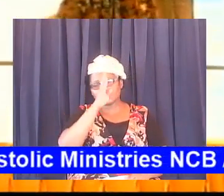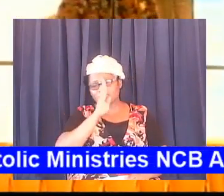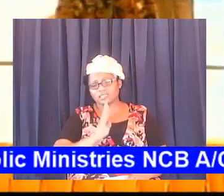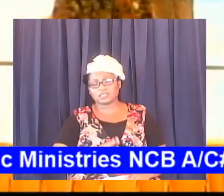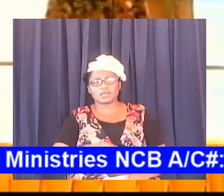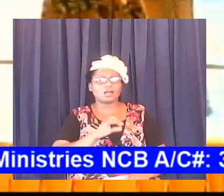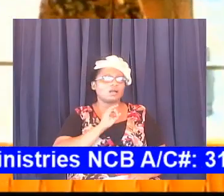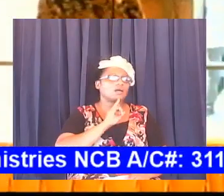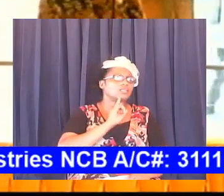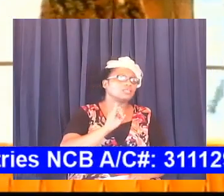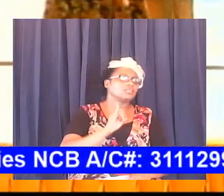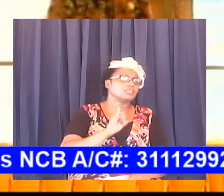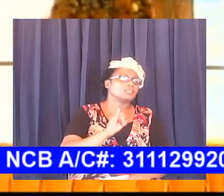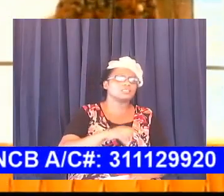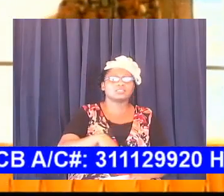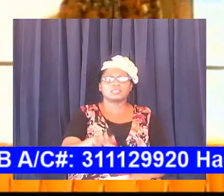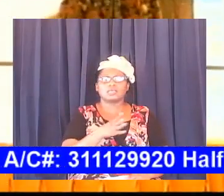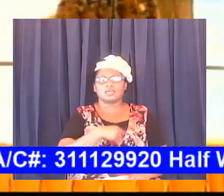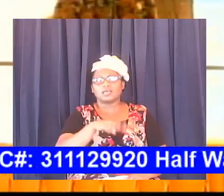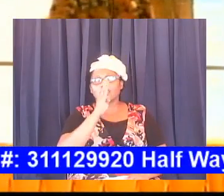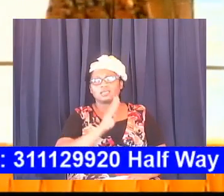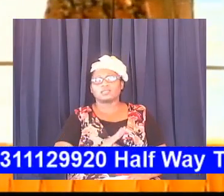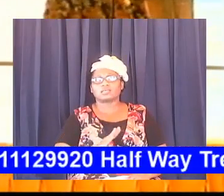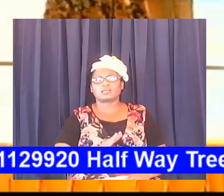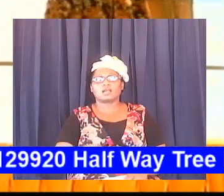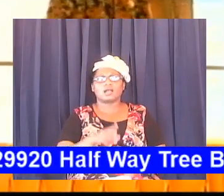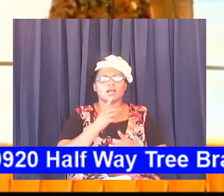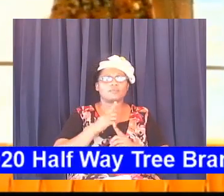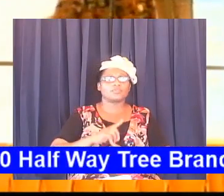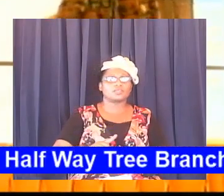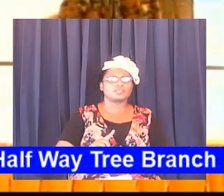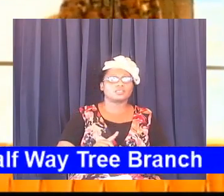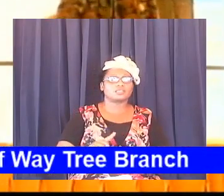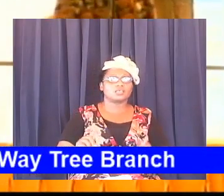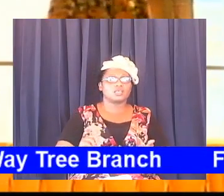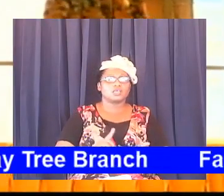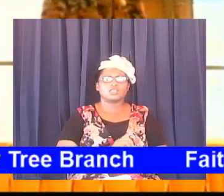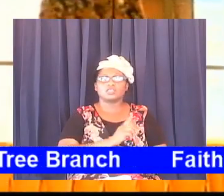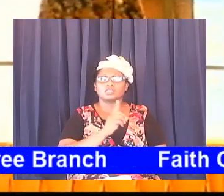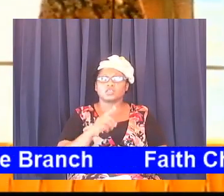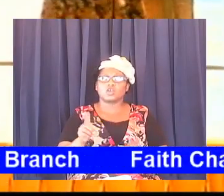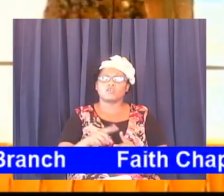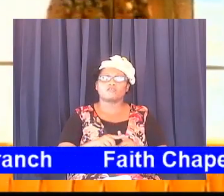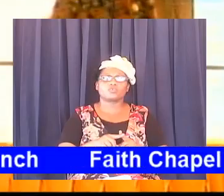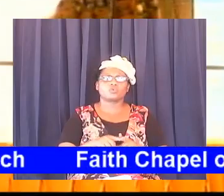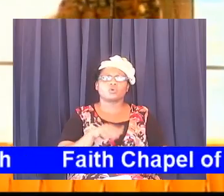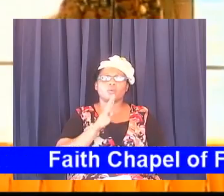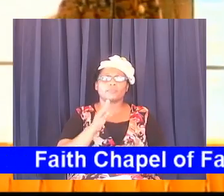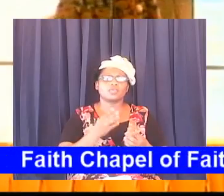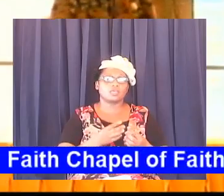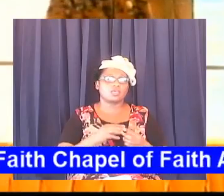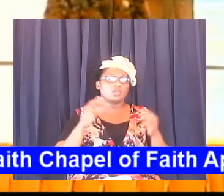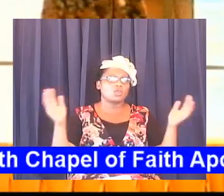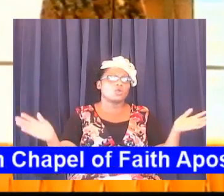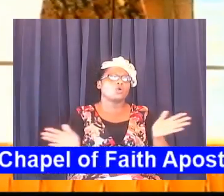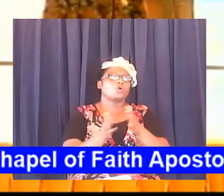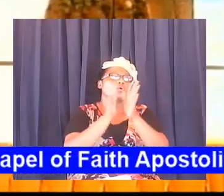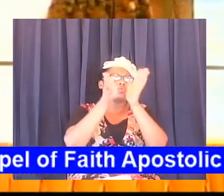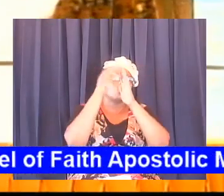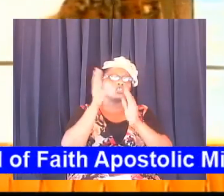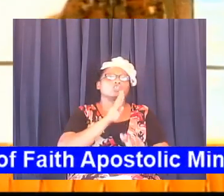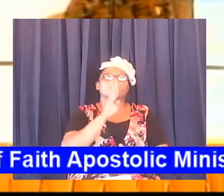is. And He deserves to be worshipped. He deserves to be praised. And we magnify the great